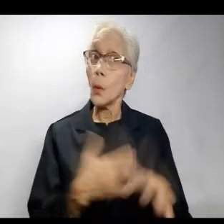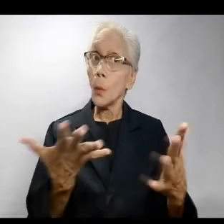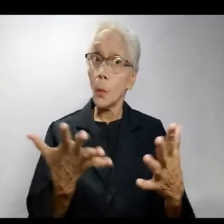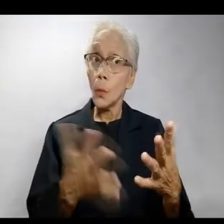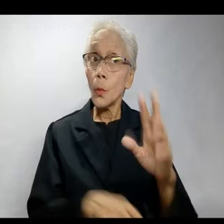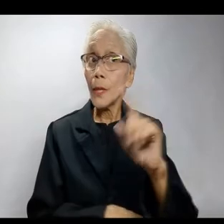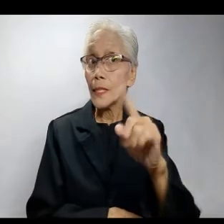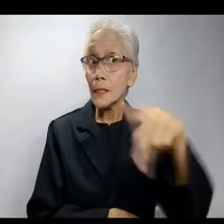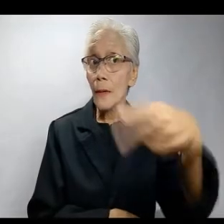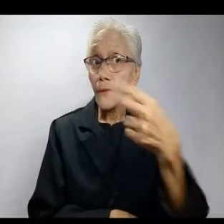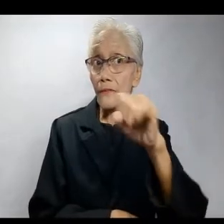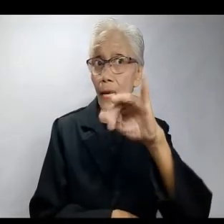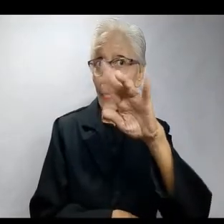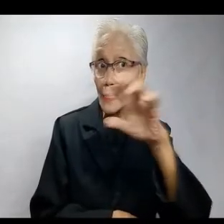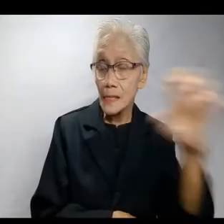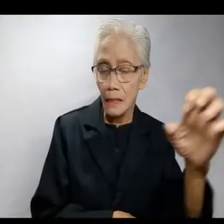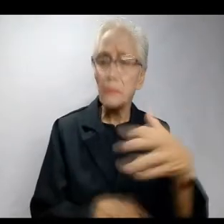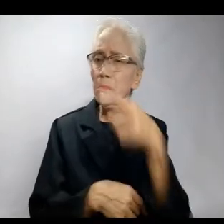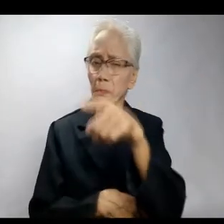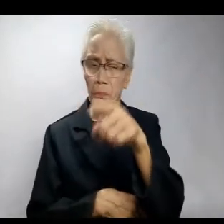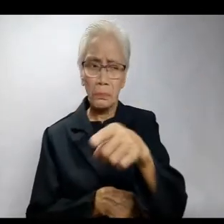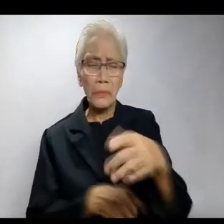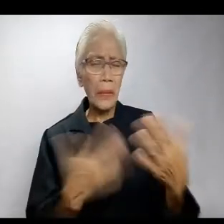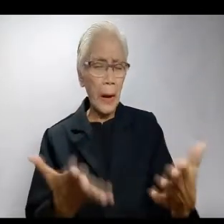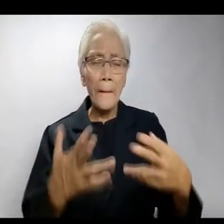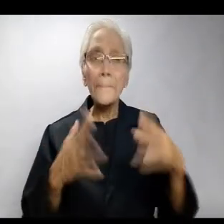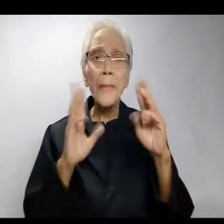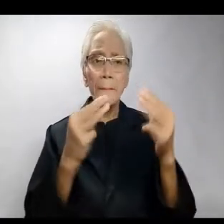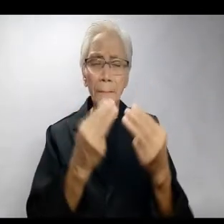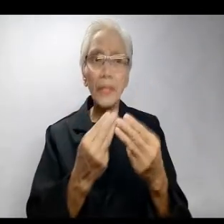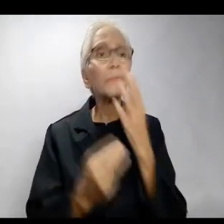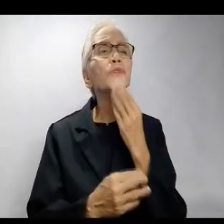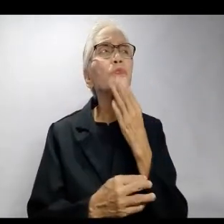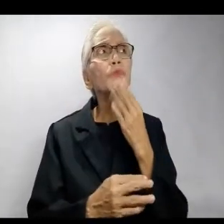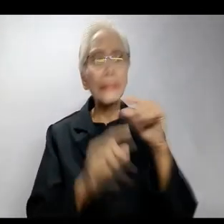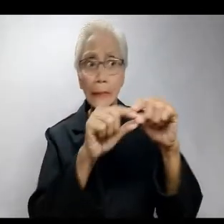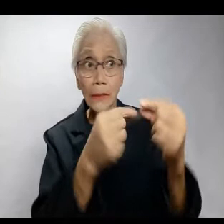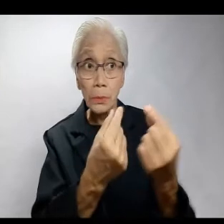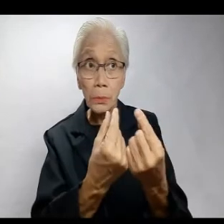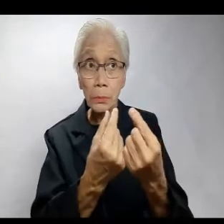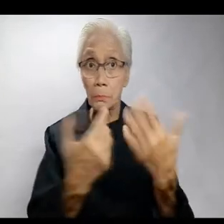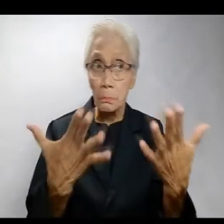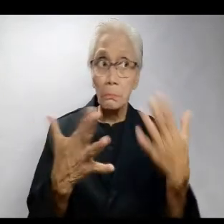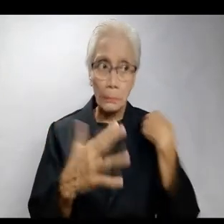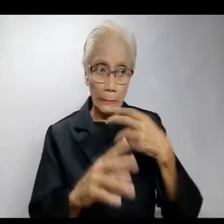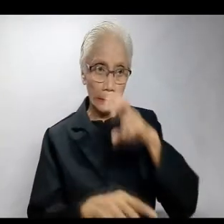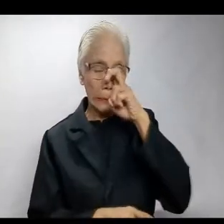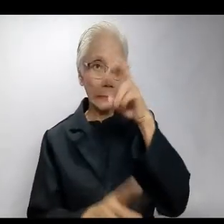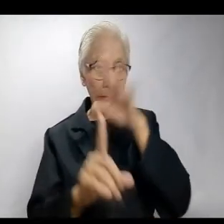is a Pharisee? A Pharisee was a member of an ancient Jewish sect distinguished by